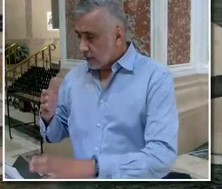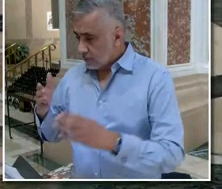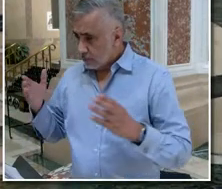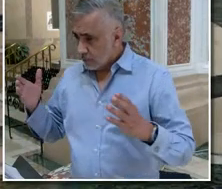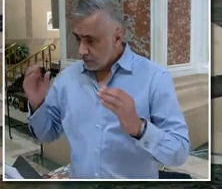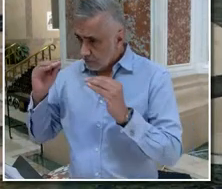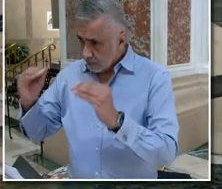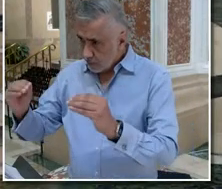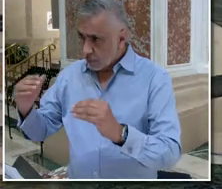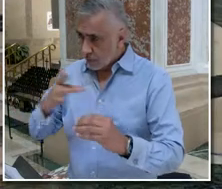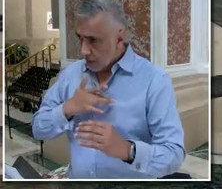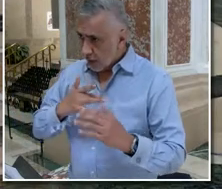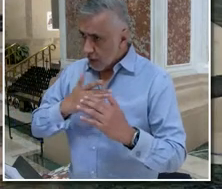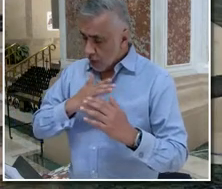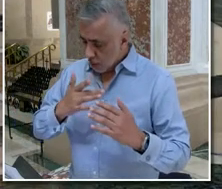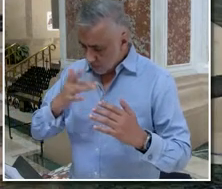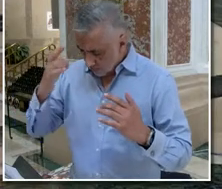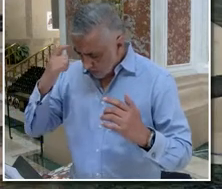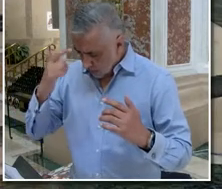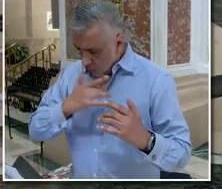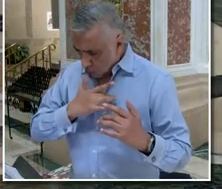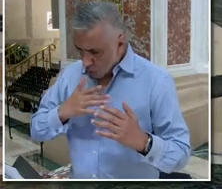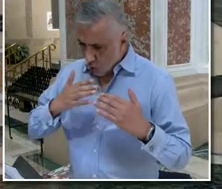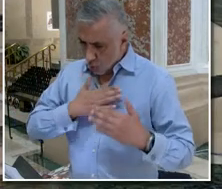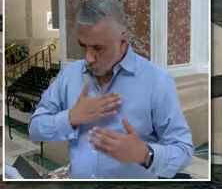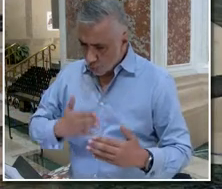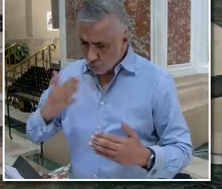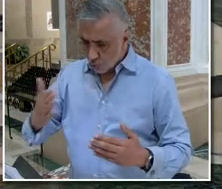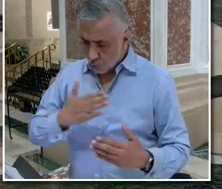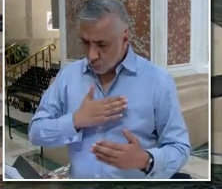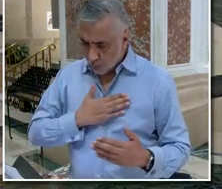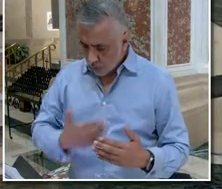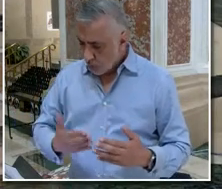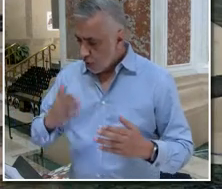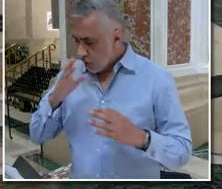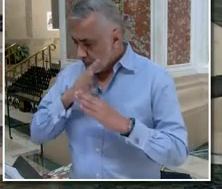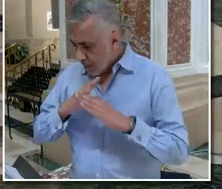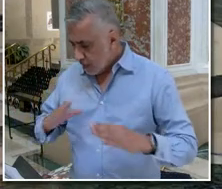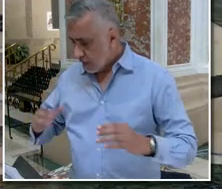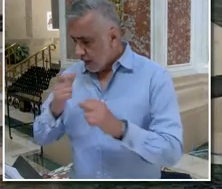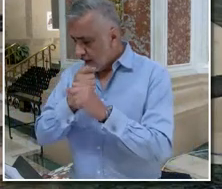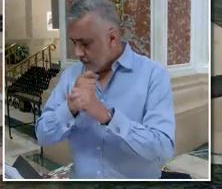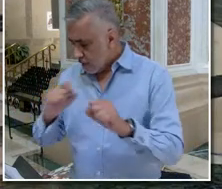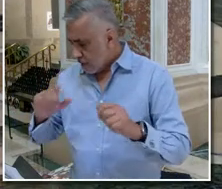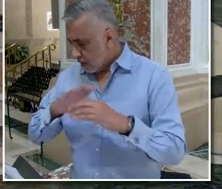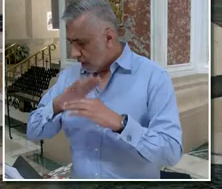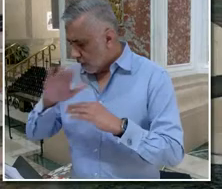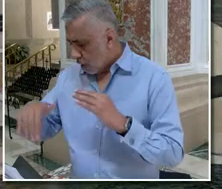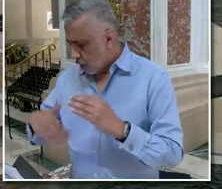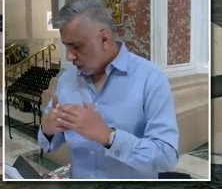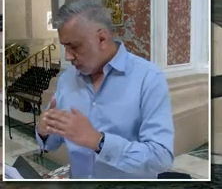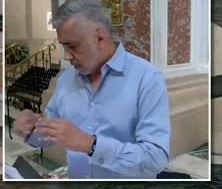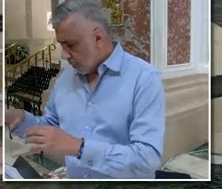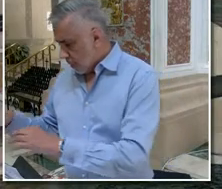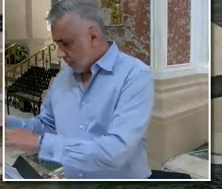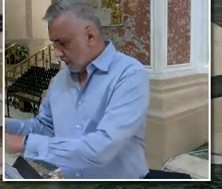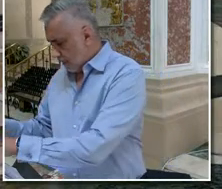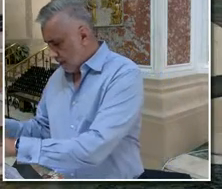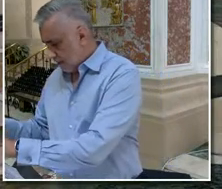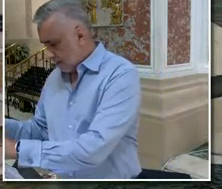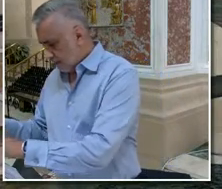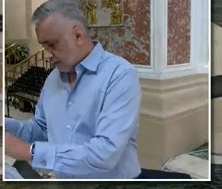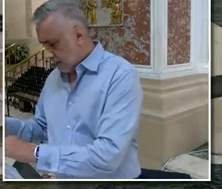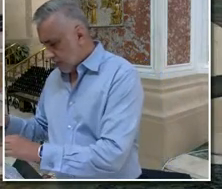and hearts according to his will for the true peace and freedom of all. Let us kneel.